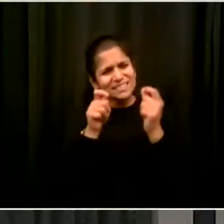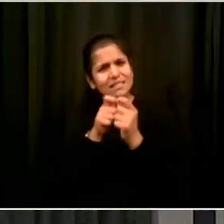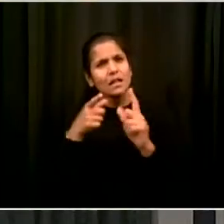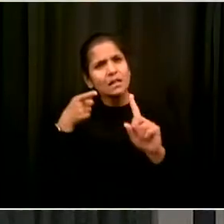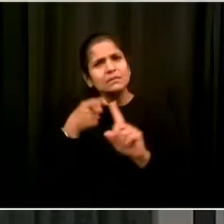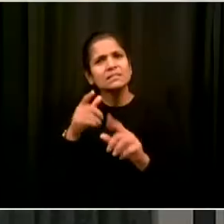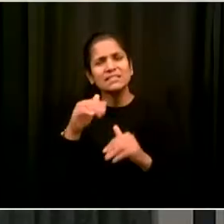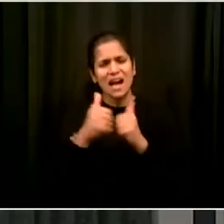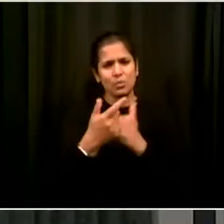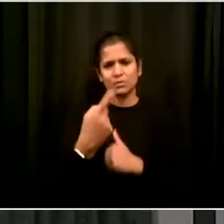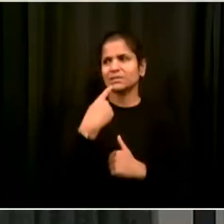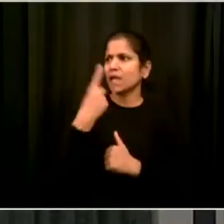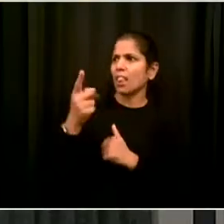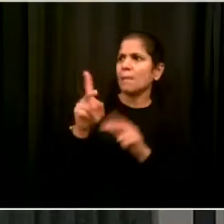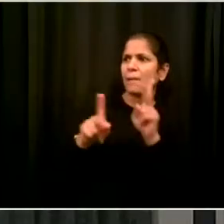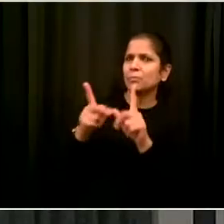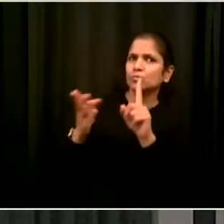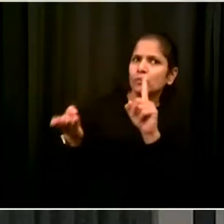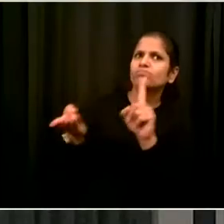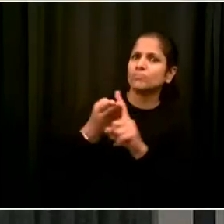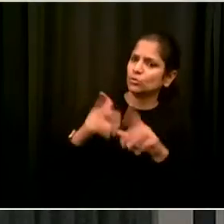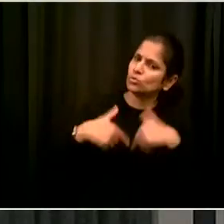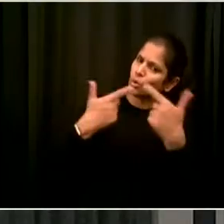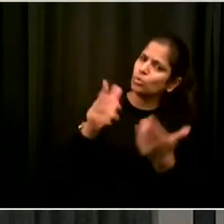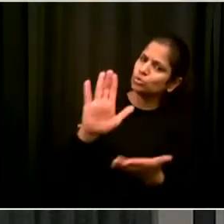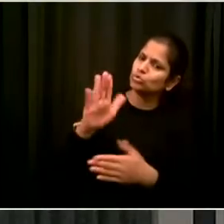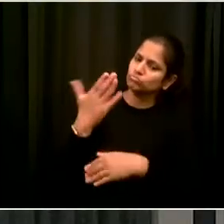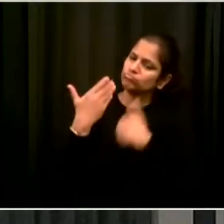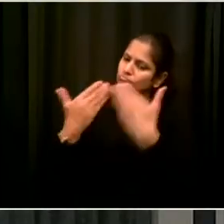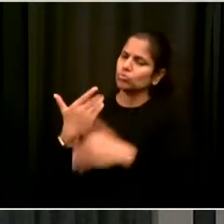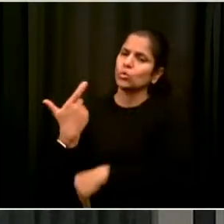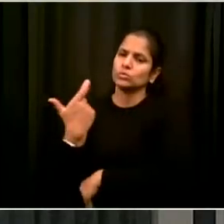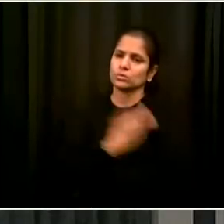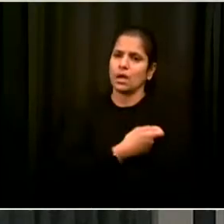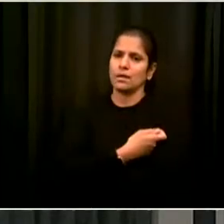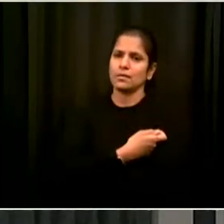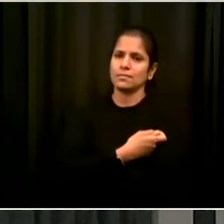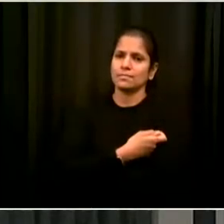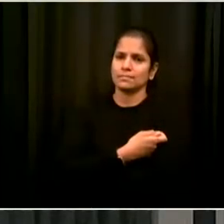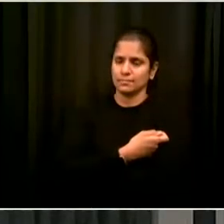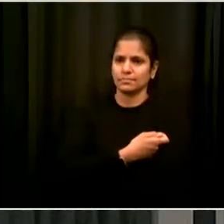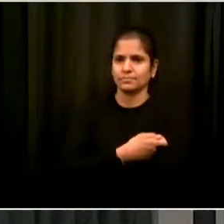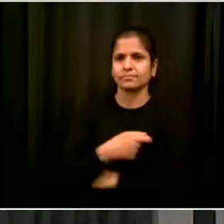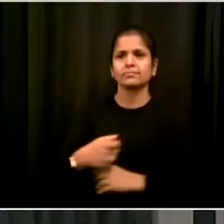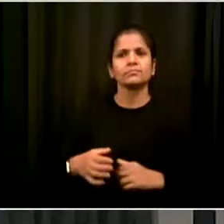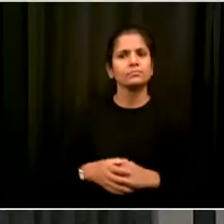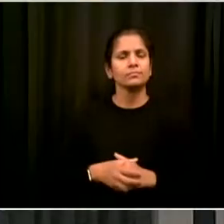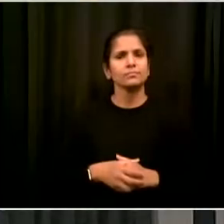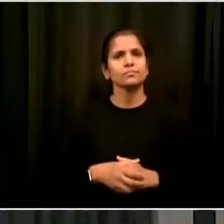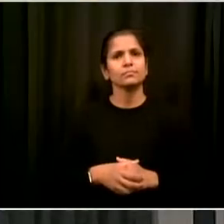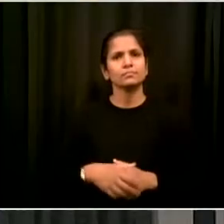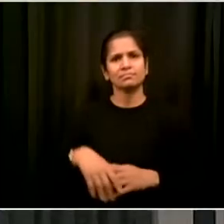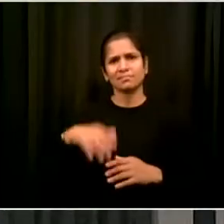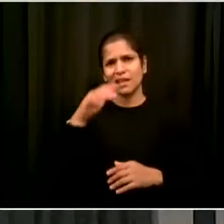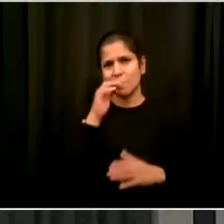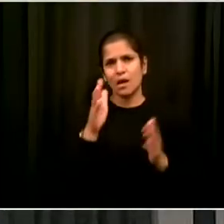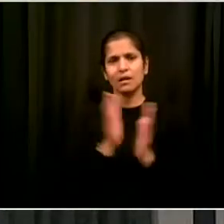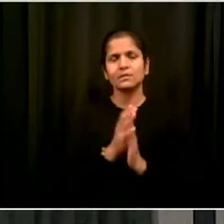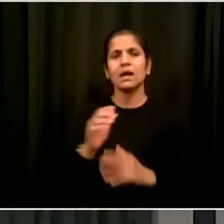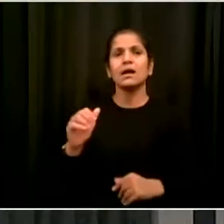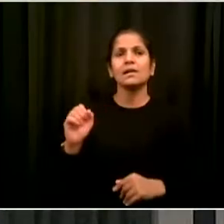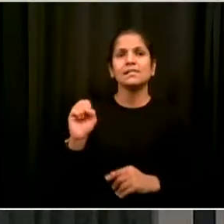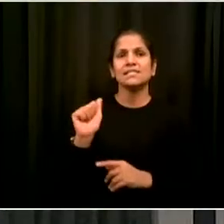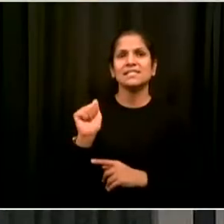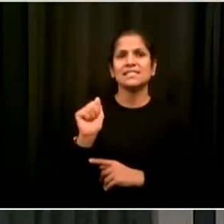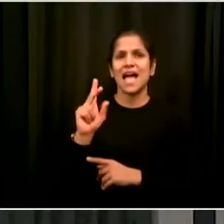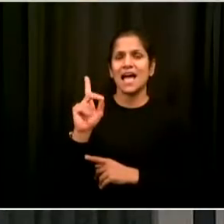their time for the vaccine? Let me turn to Sadia Sherman, who has done extraordinary work at